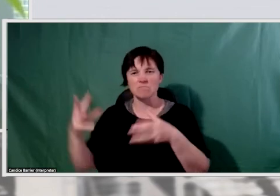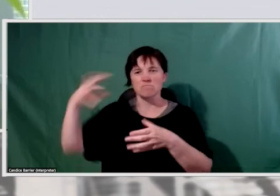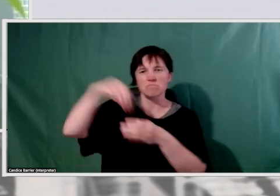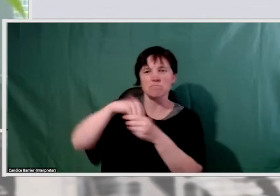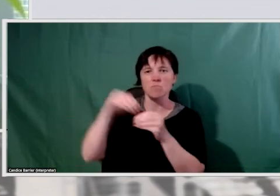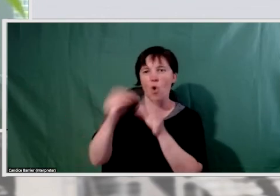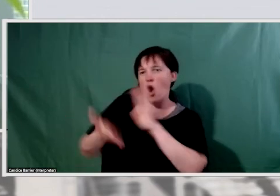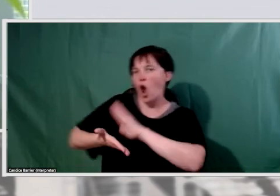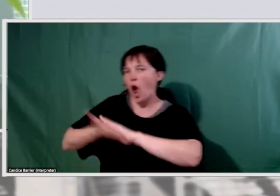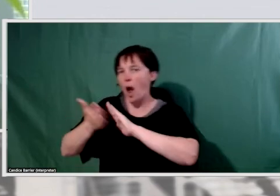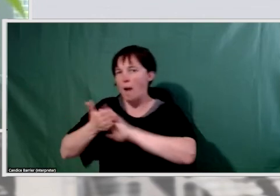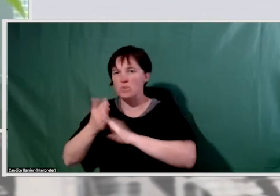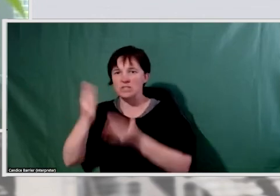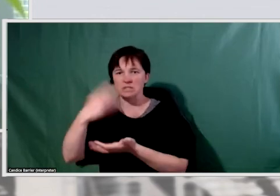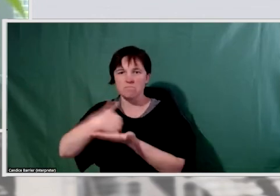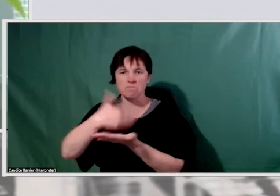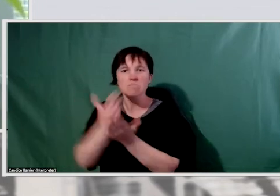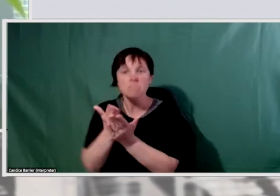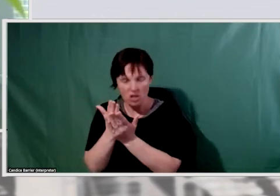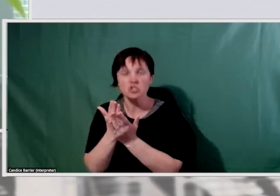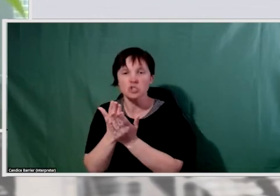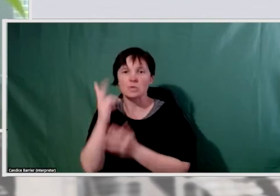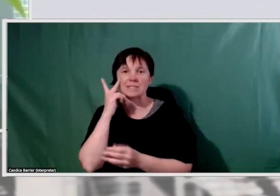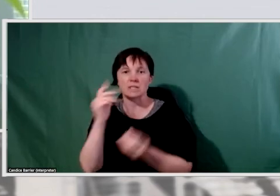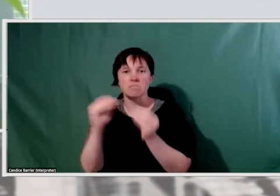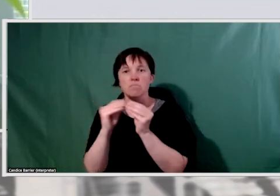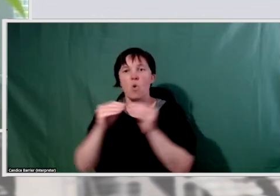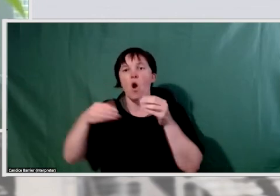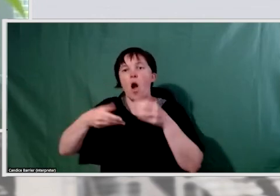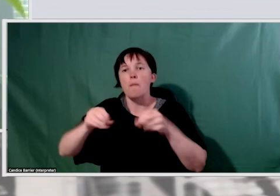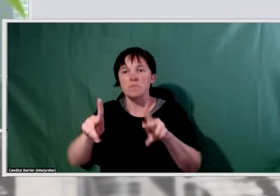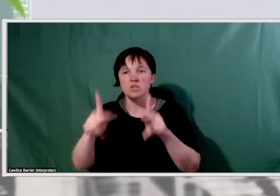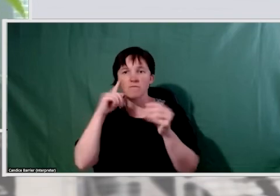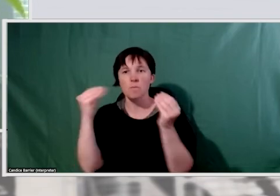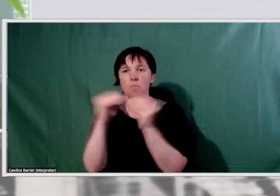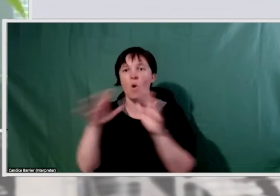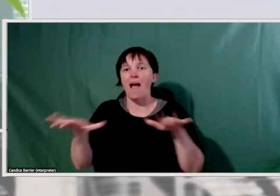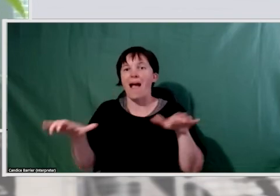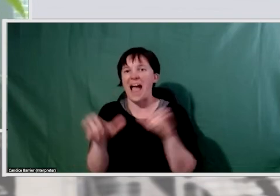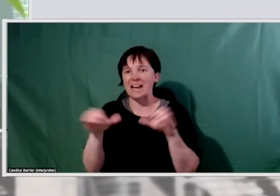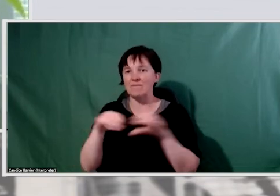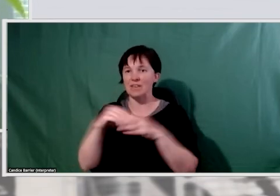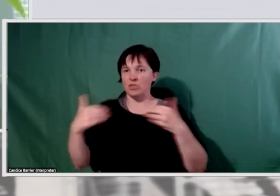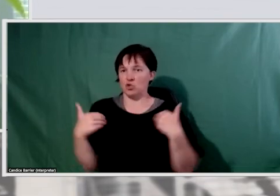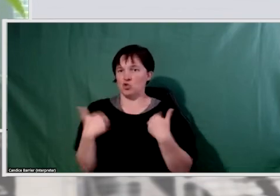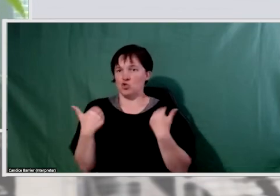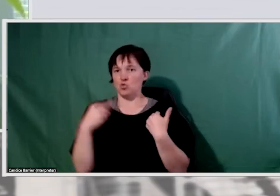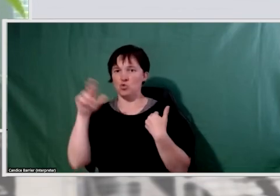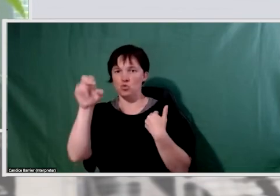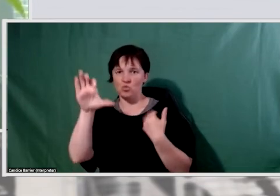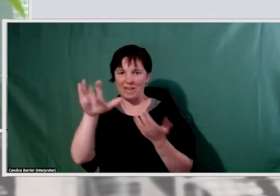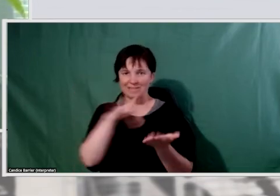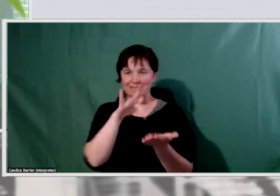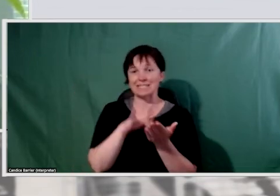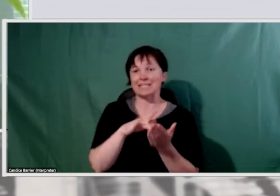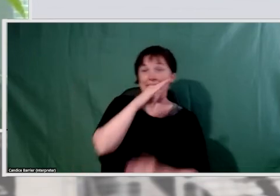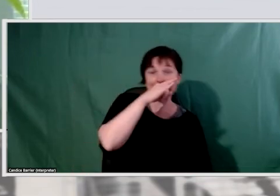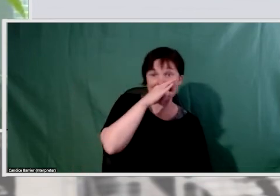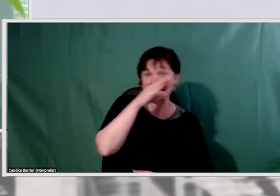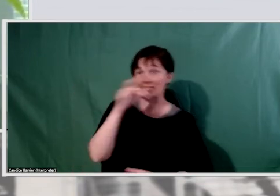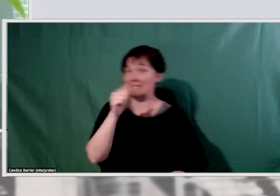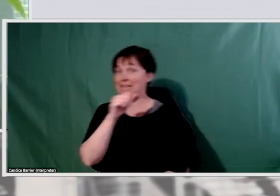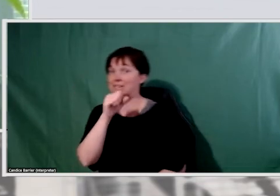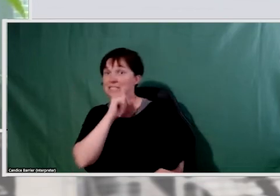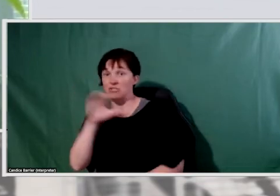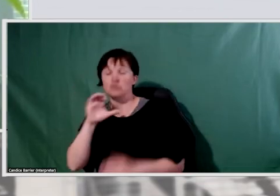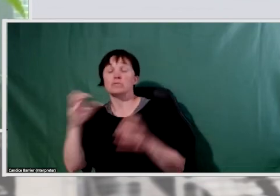We would love to see more programming opportunities between the healthy active living centers and the youth rec centers, kids and seniors together, which I definitely